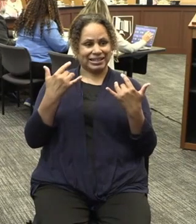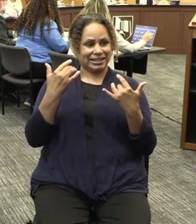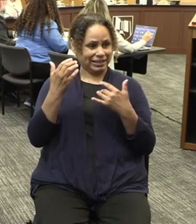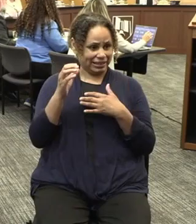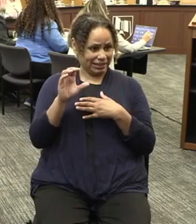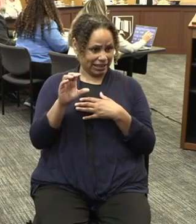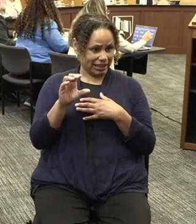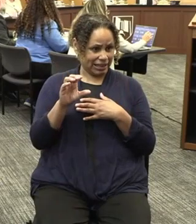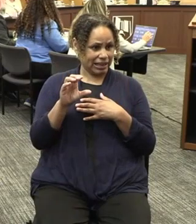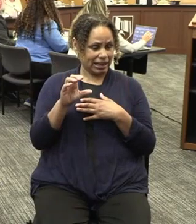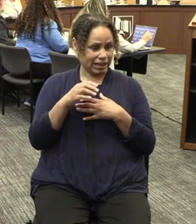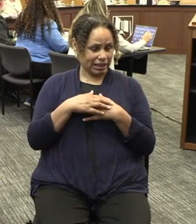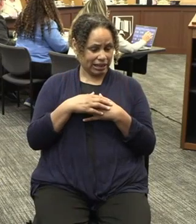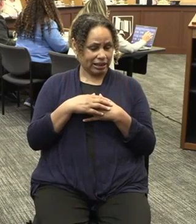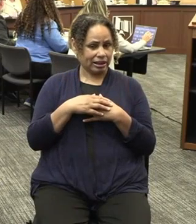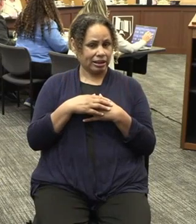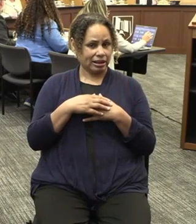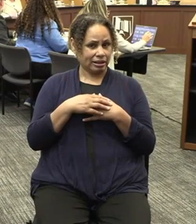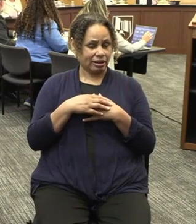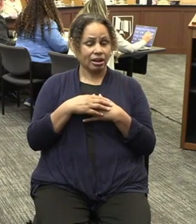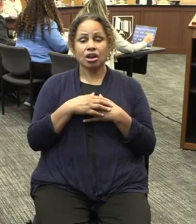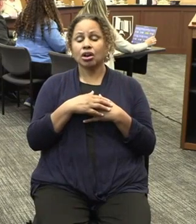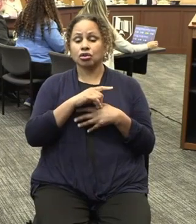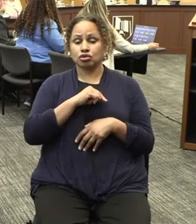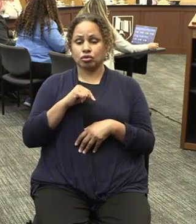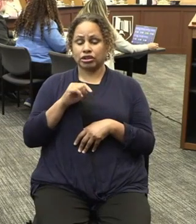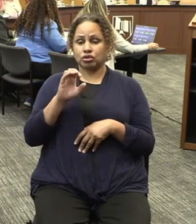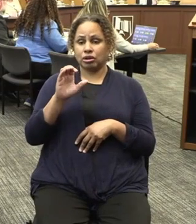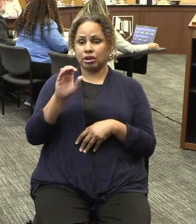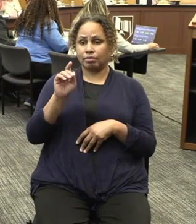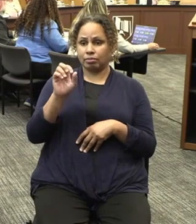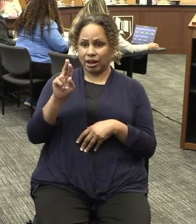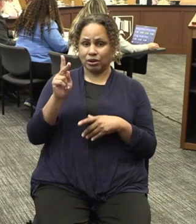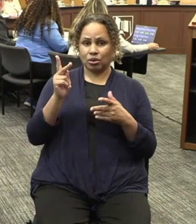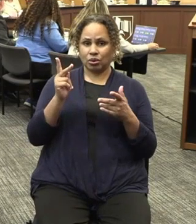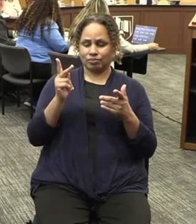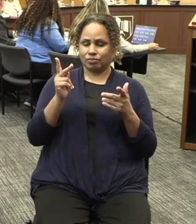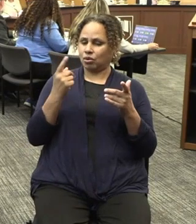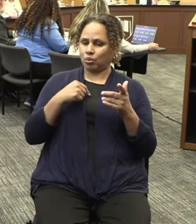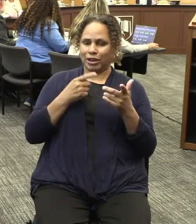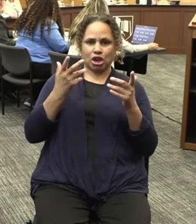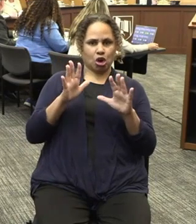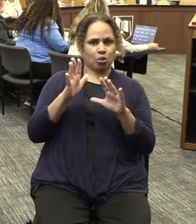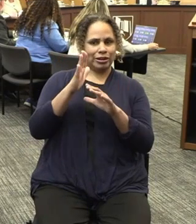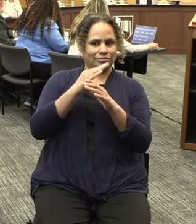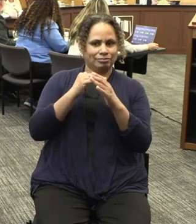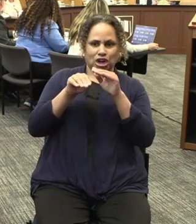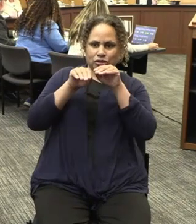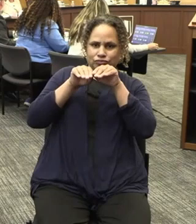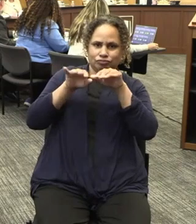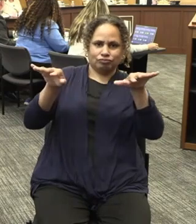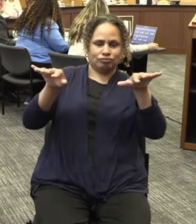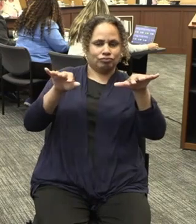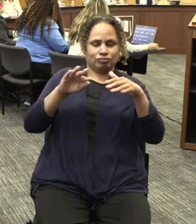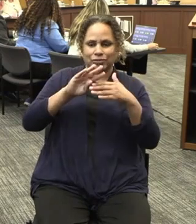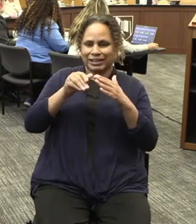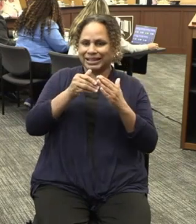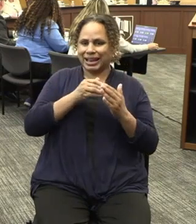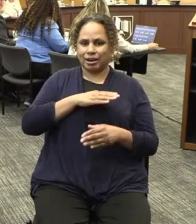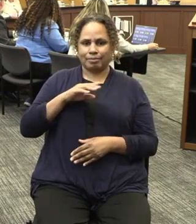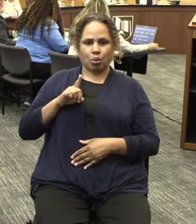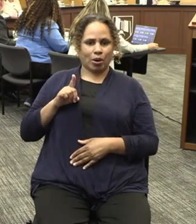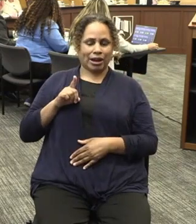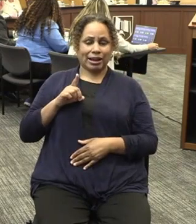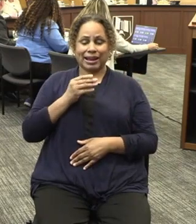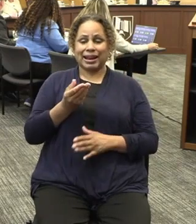Almost 9,300. So trustee Broderick, once again, we did share that information with the entire board. Okay, And